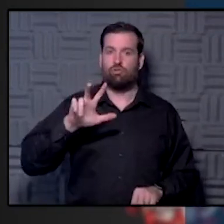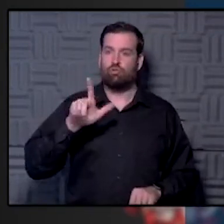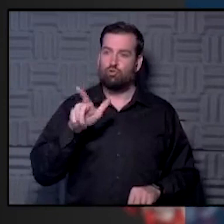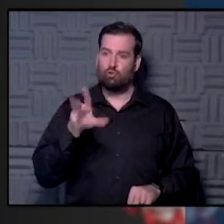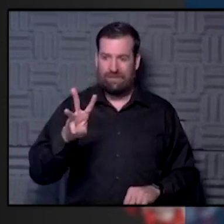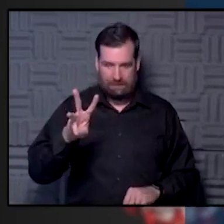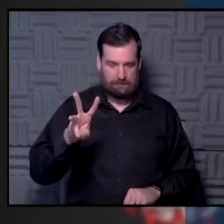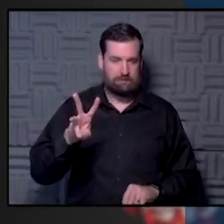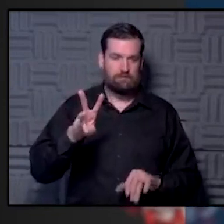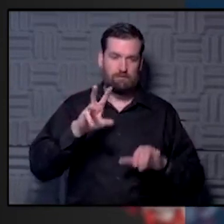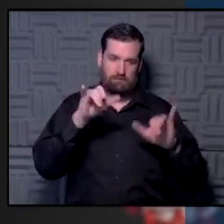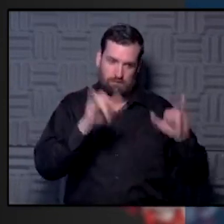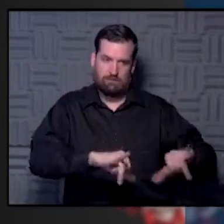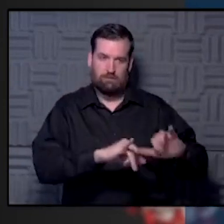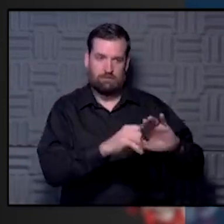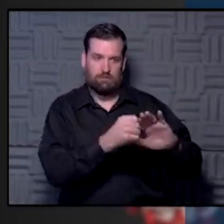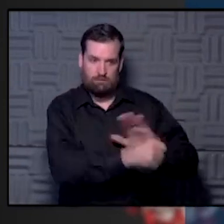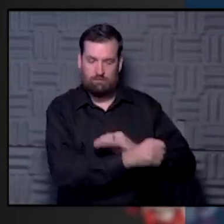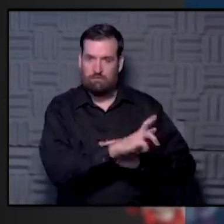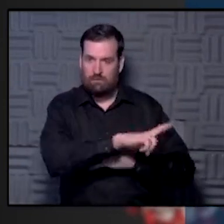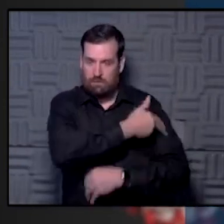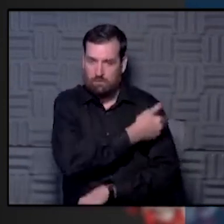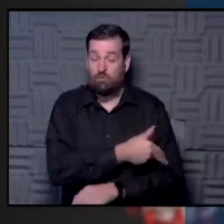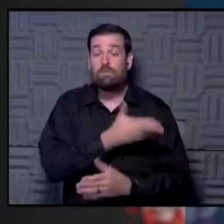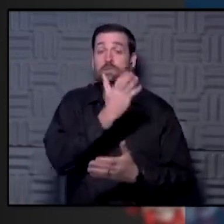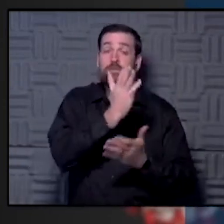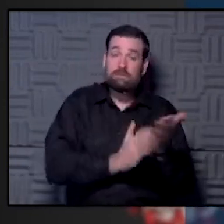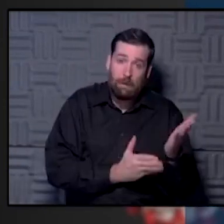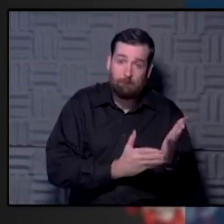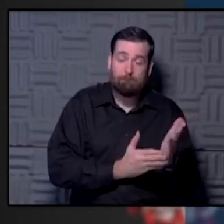826 hospitalizations, meaning that some of those patients have been